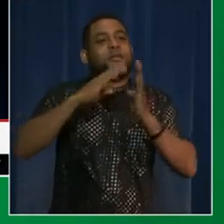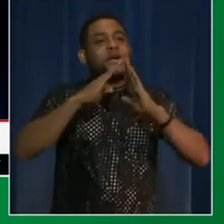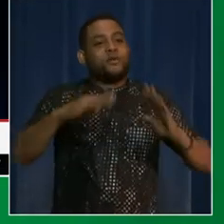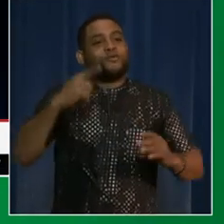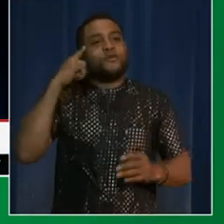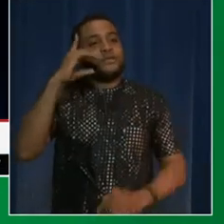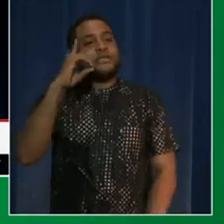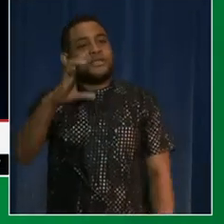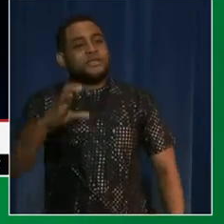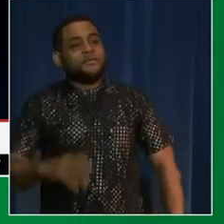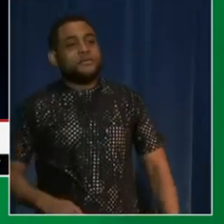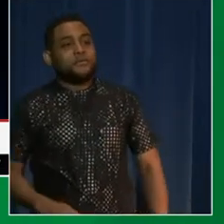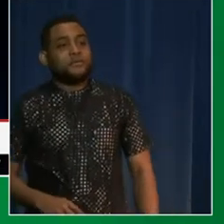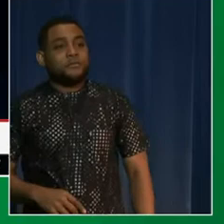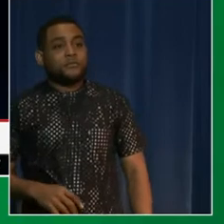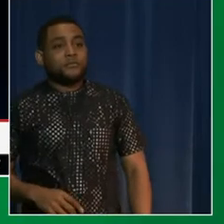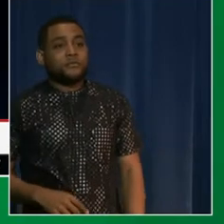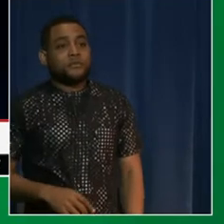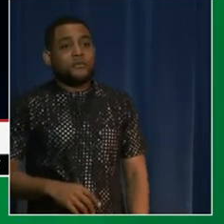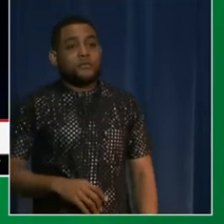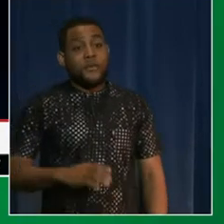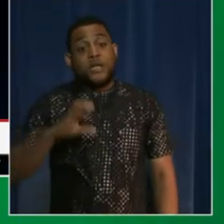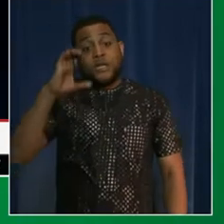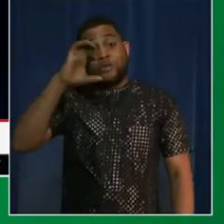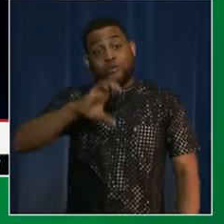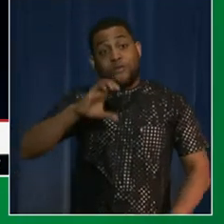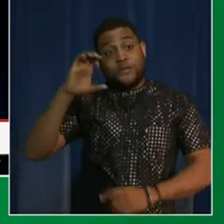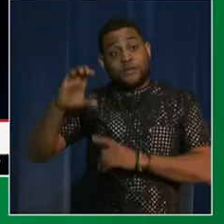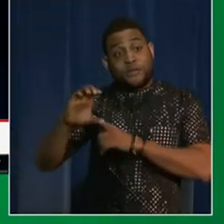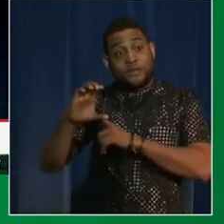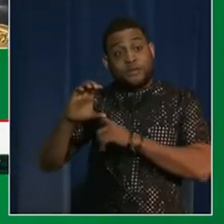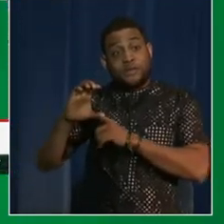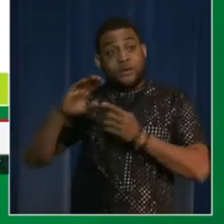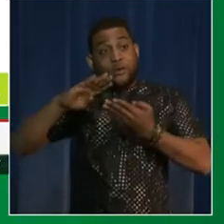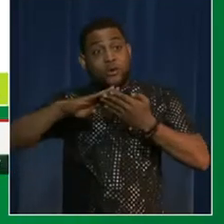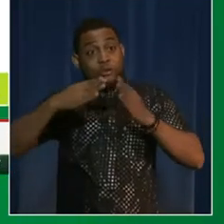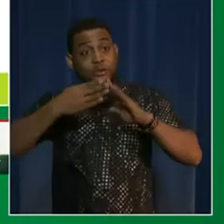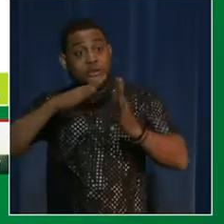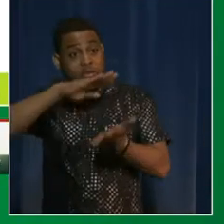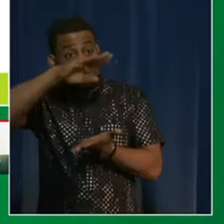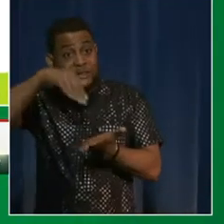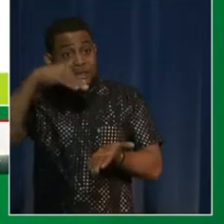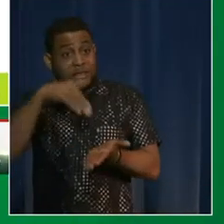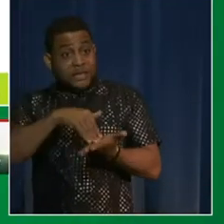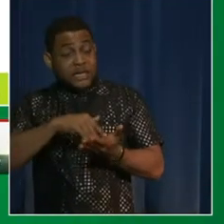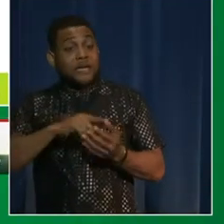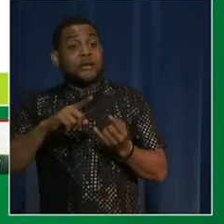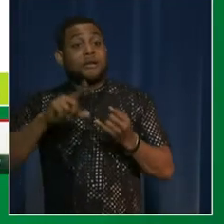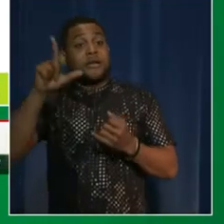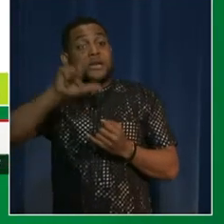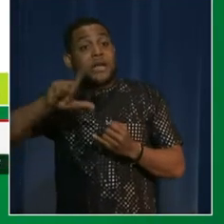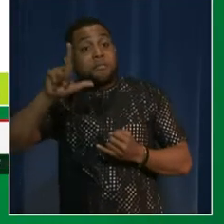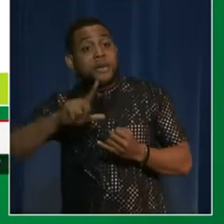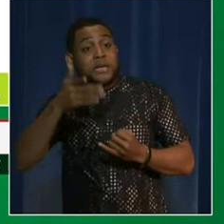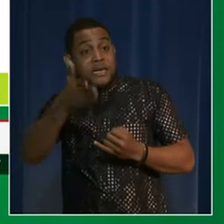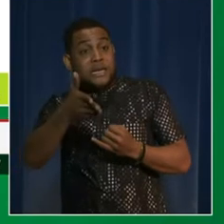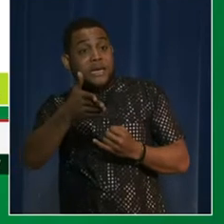Chevy Chase Community Center and Chevy Chase Neighborhood Library site.